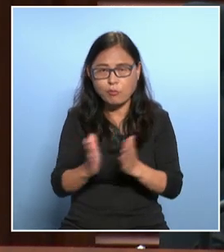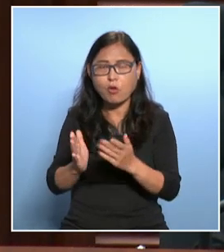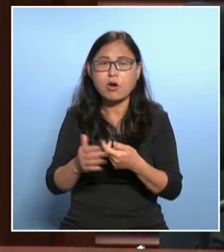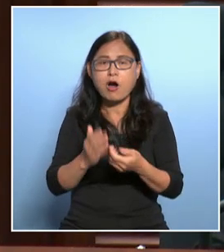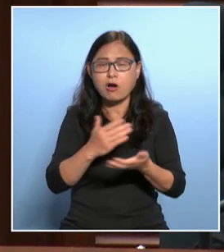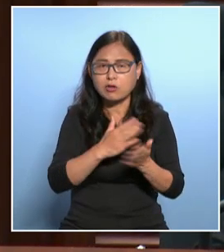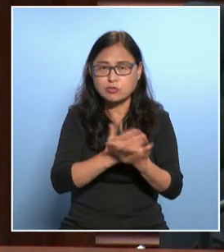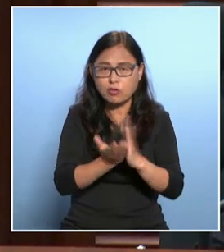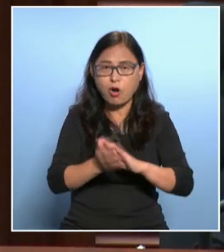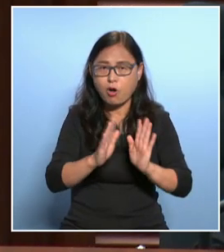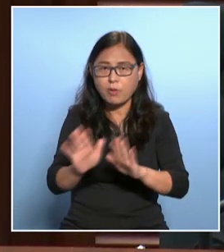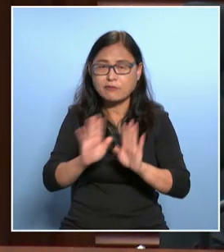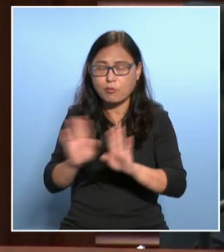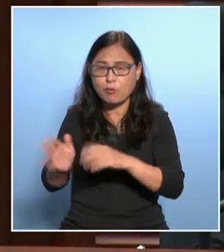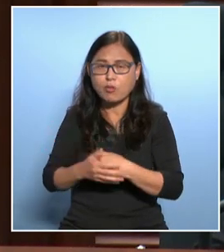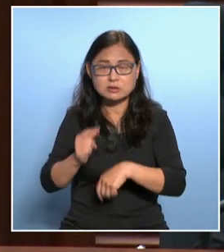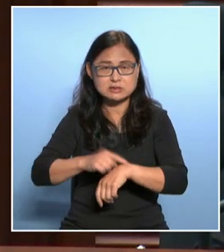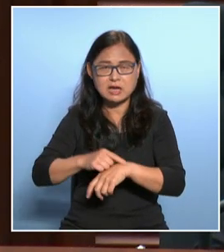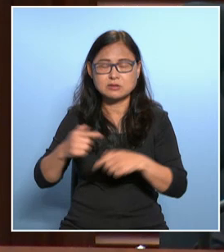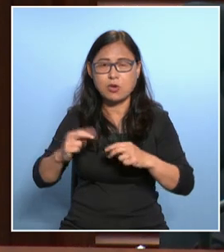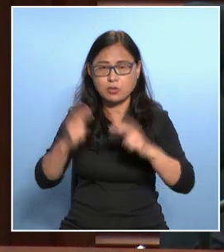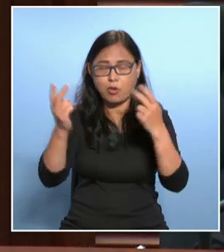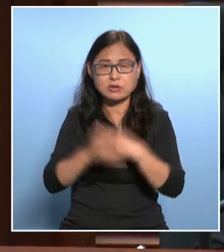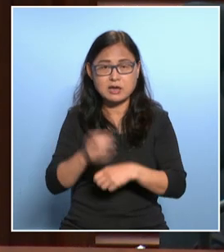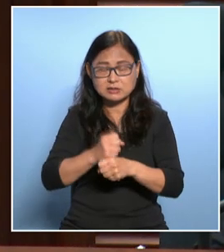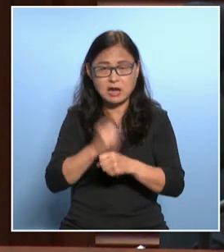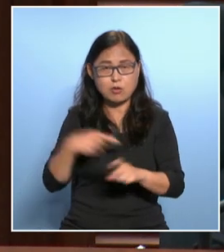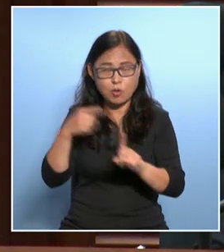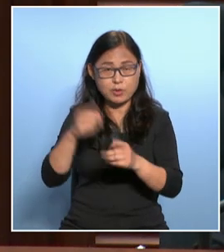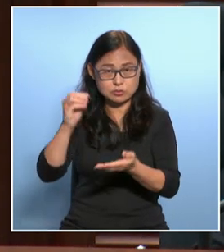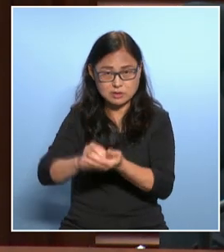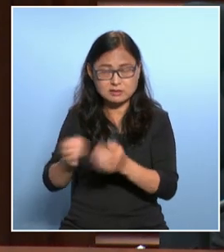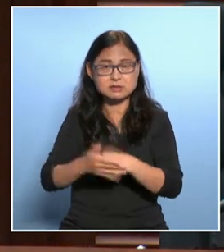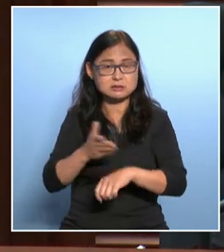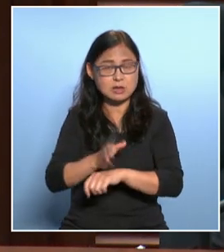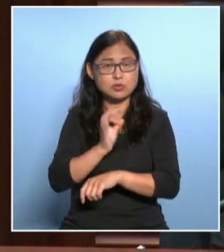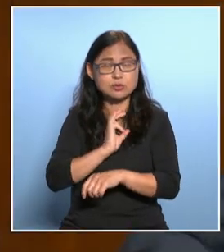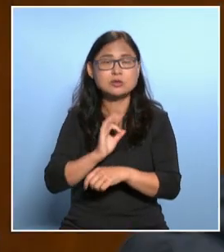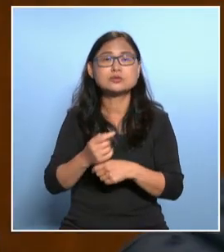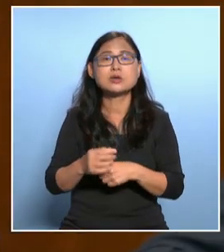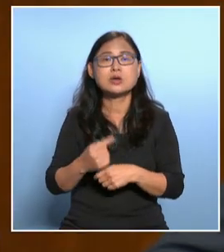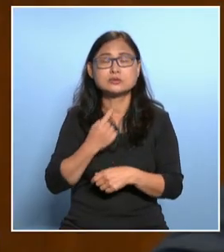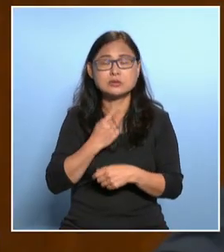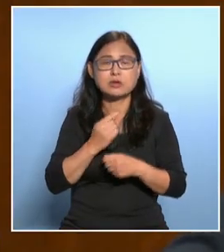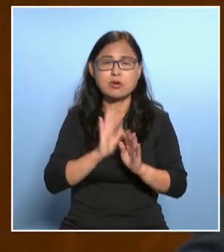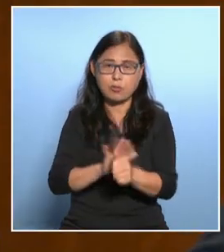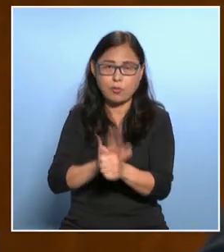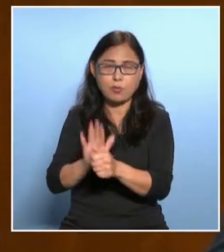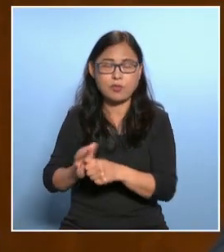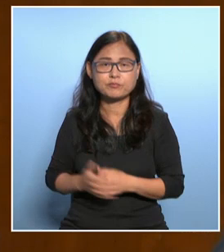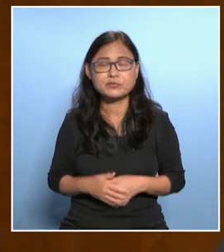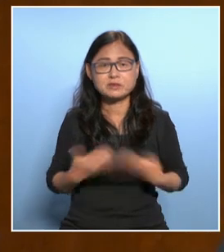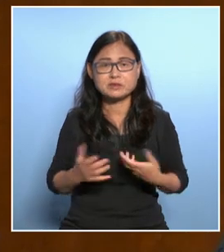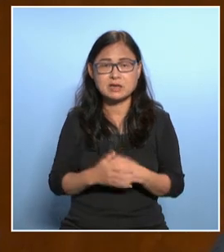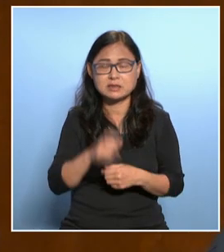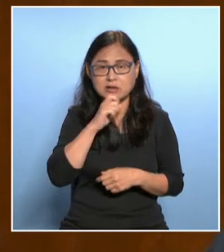efficiency and to shorten the waiting time for patients. And specific performance indicators